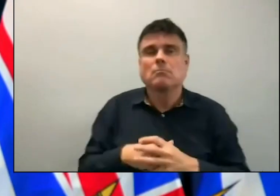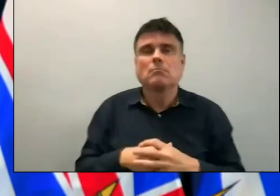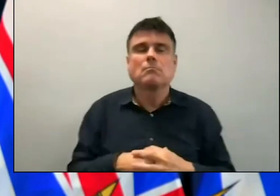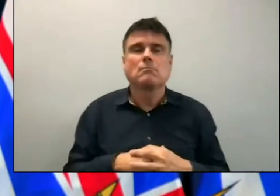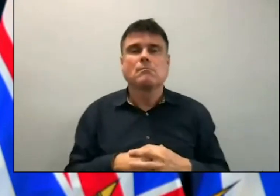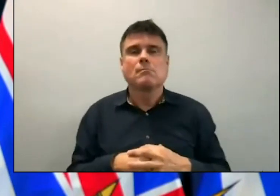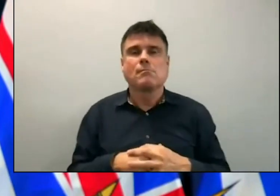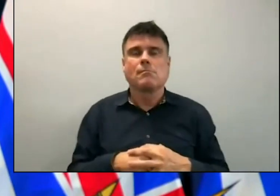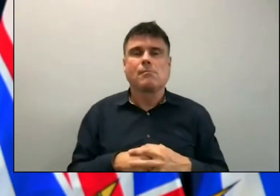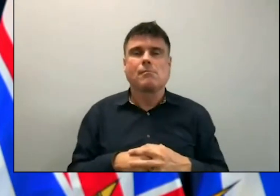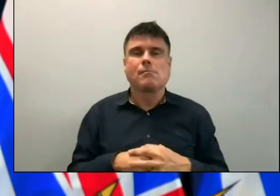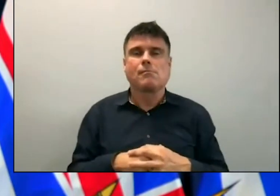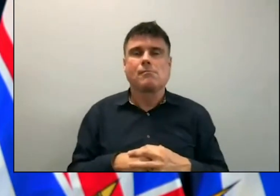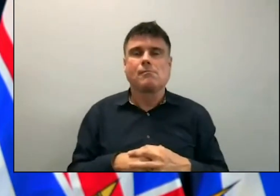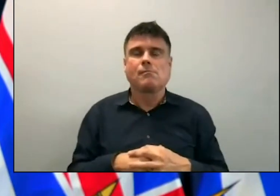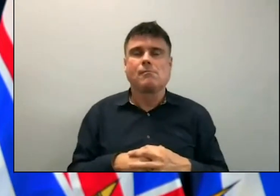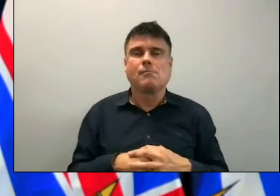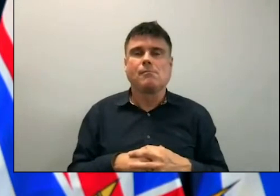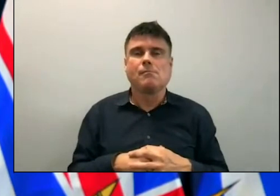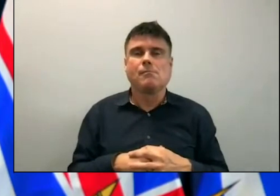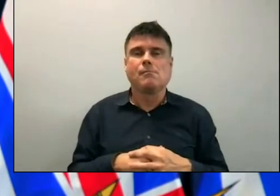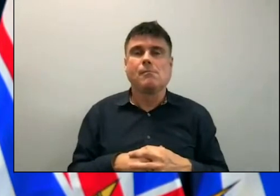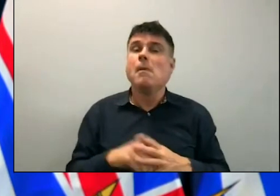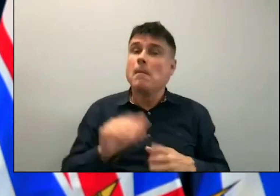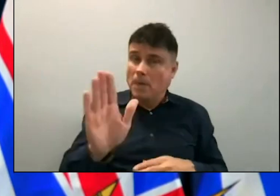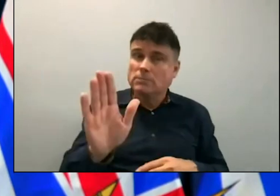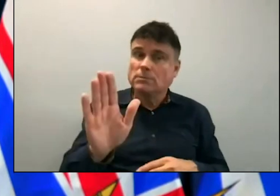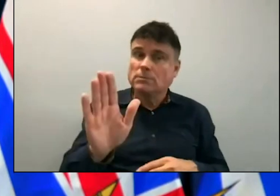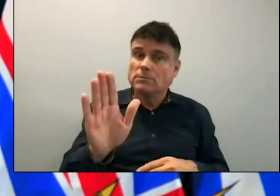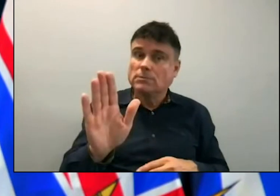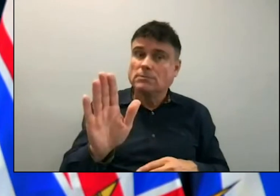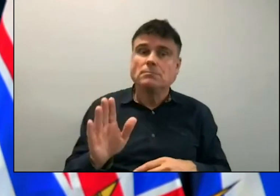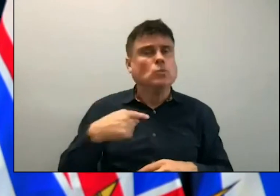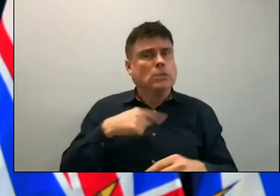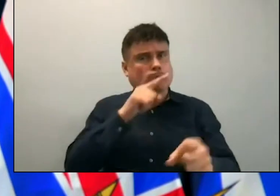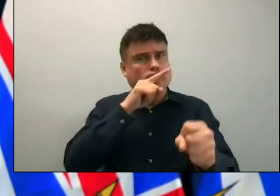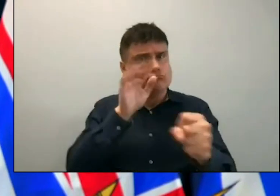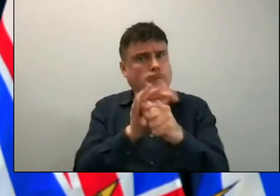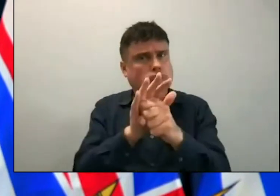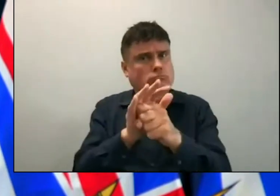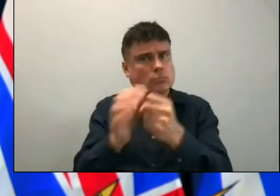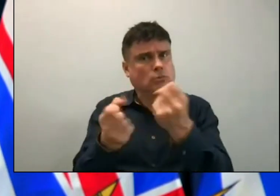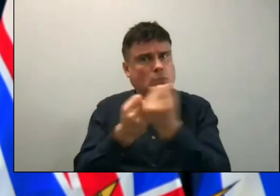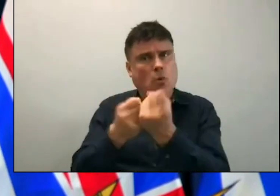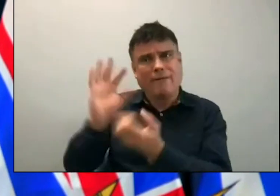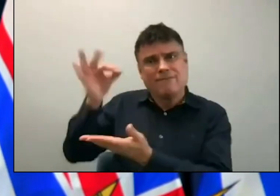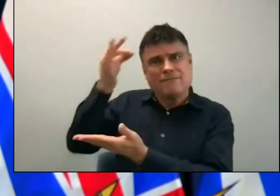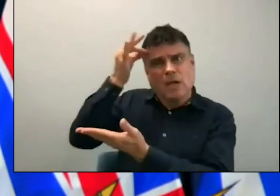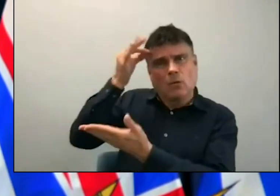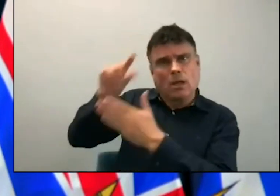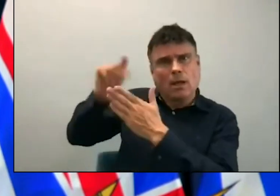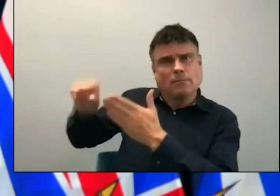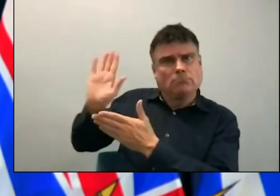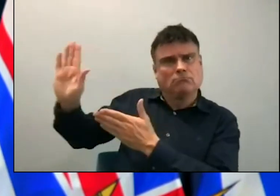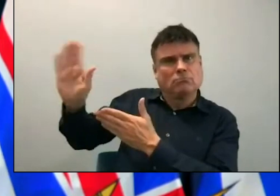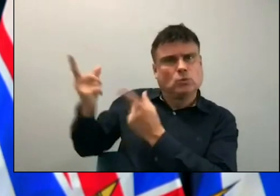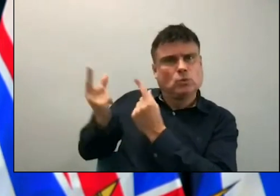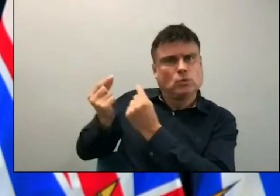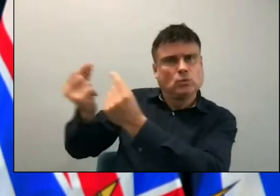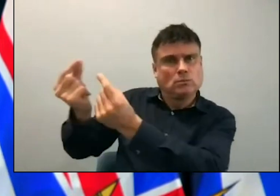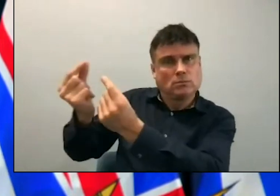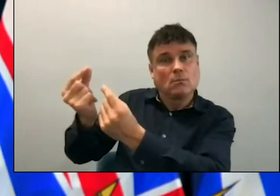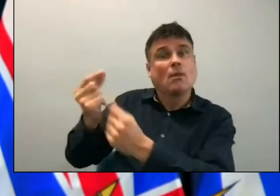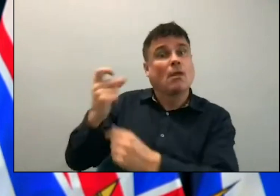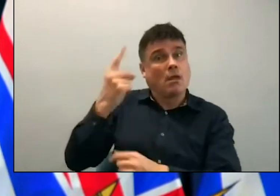to diminish in any way our wholesale commitment to support the federal government. But more people came to